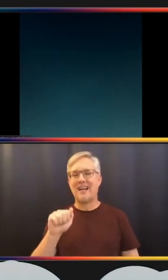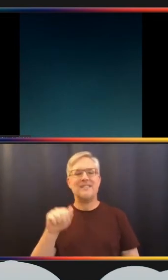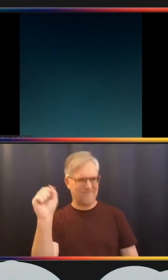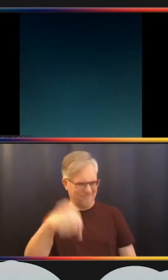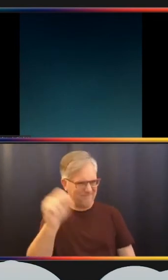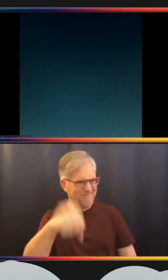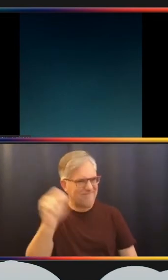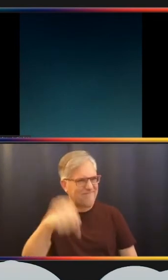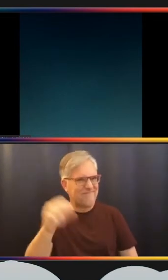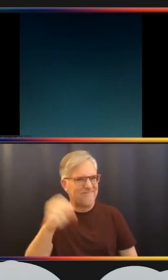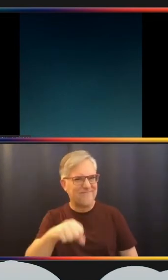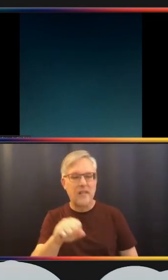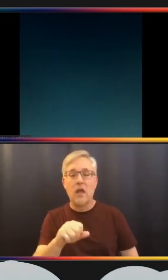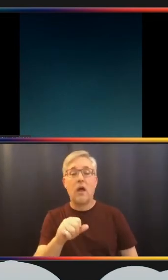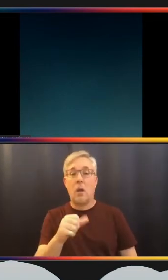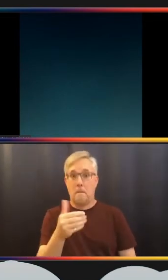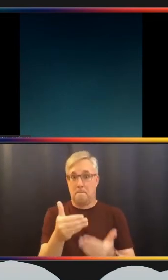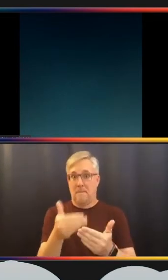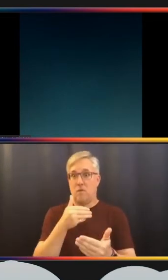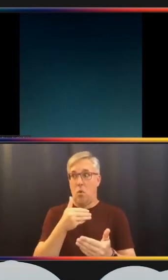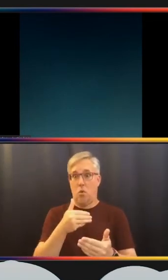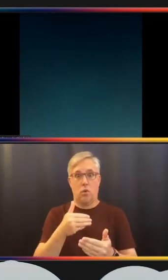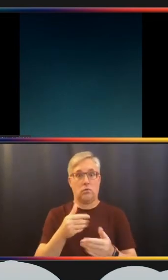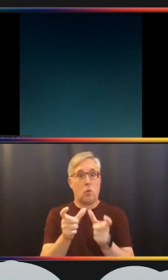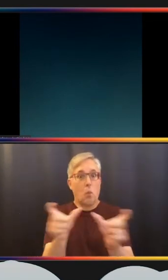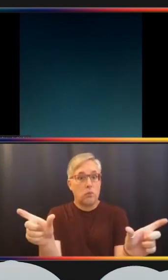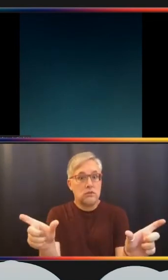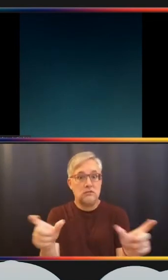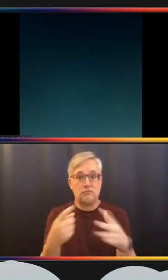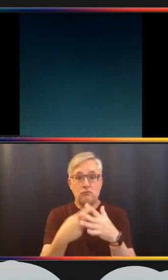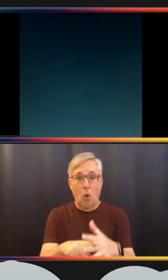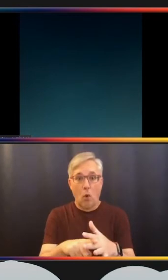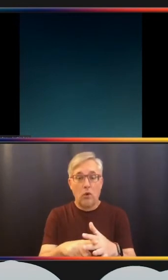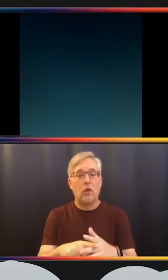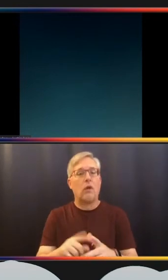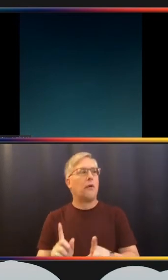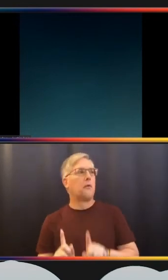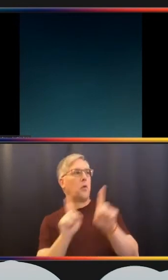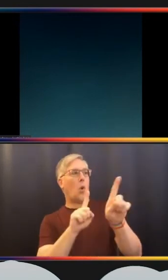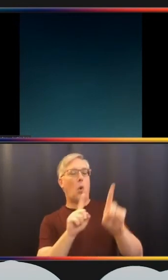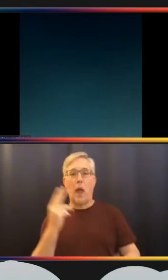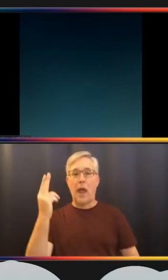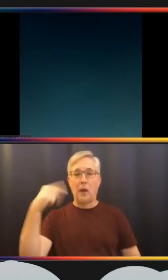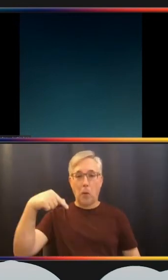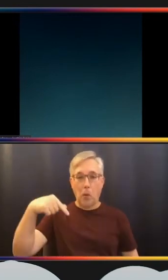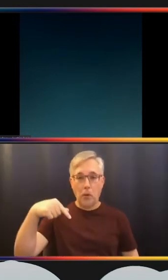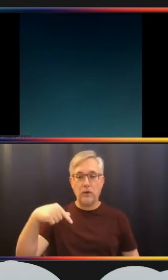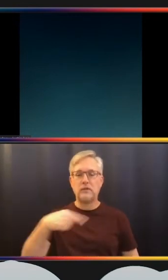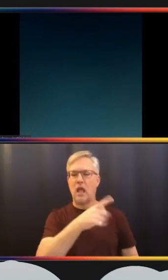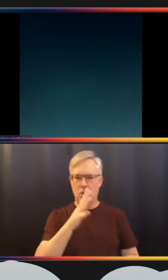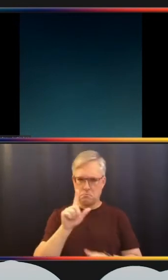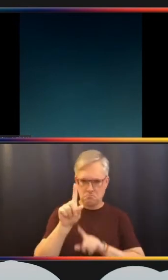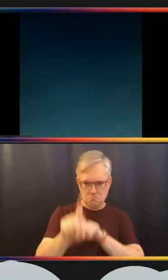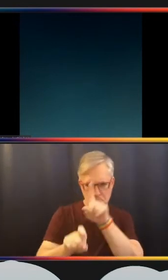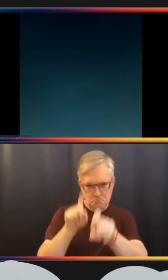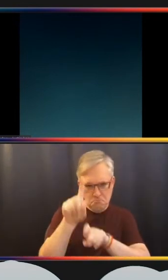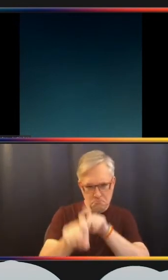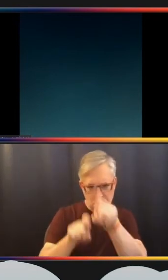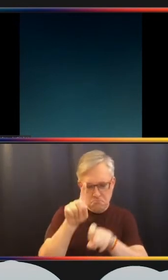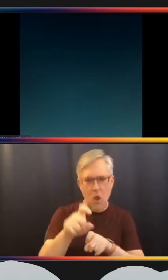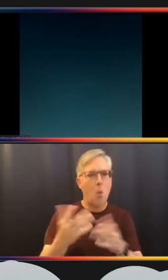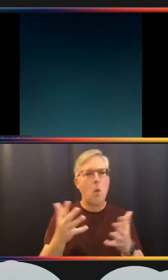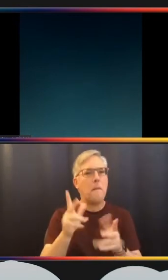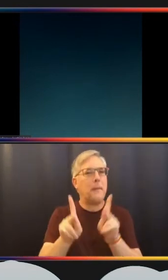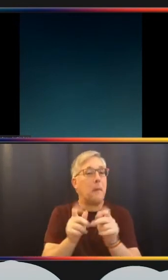actually right before lockdown. You like go to some headquarters and they like ask you like what people most Google about